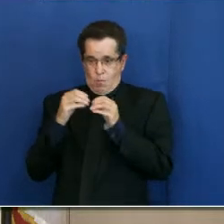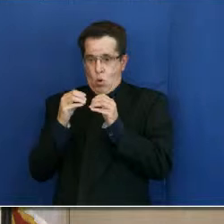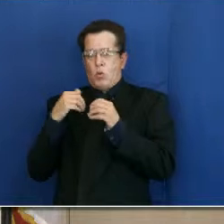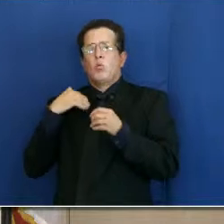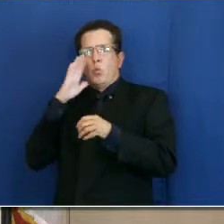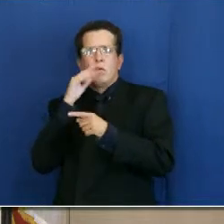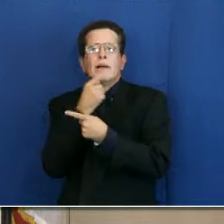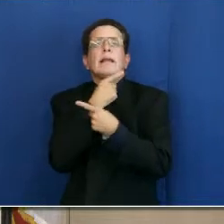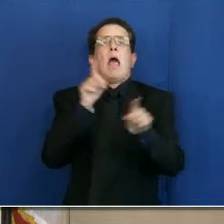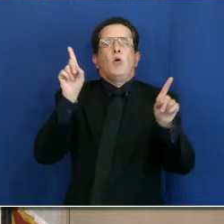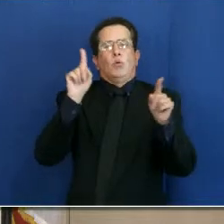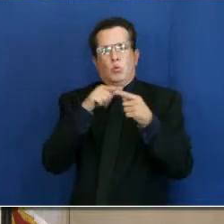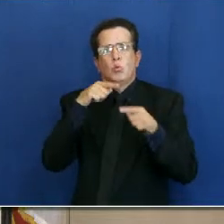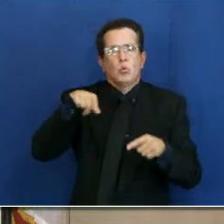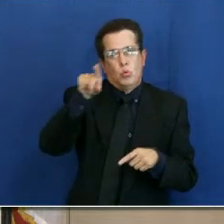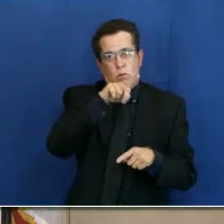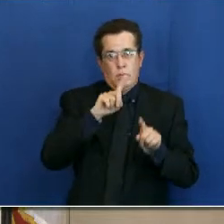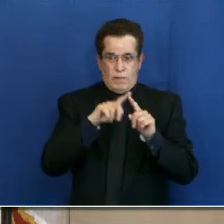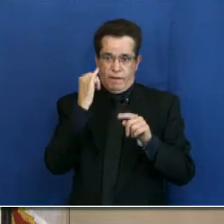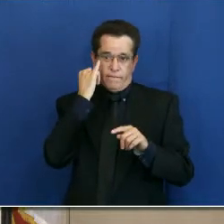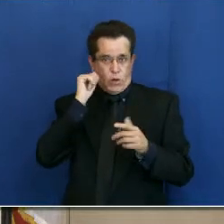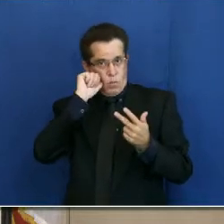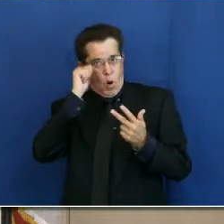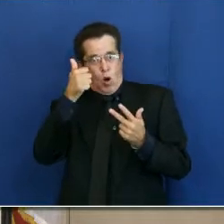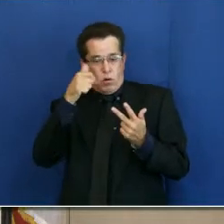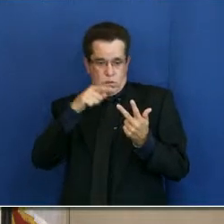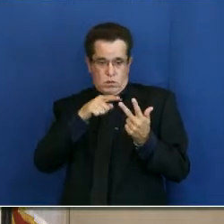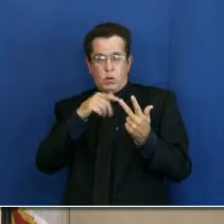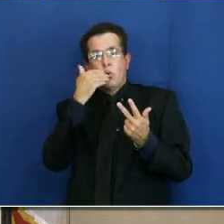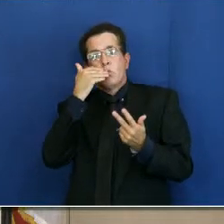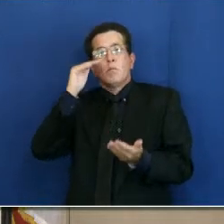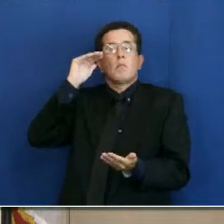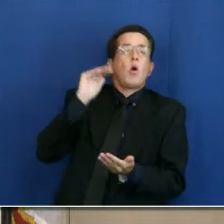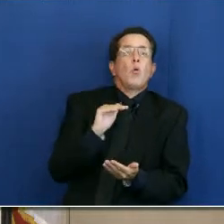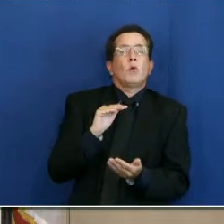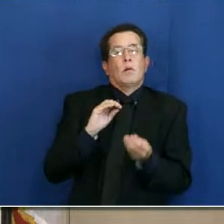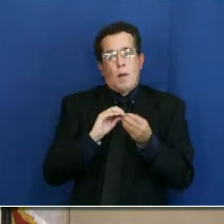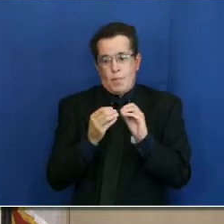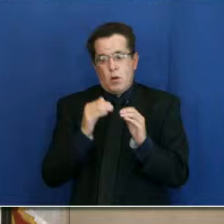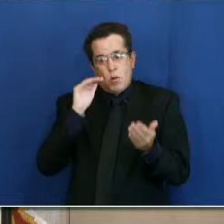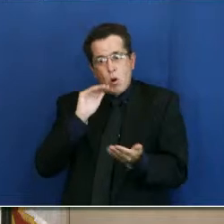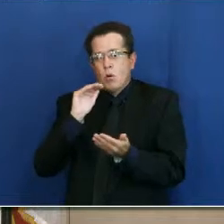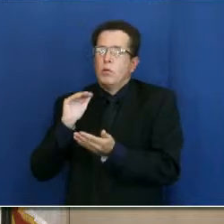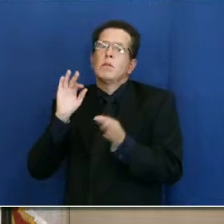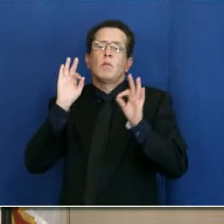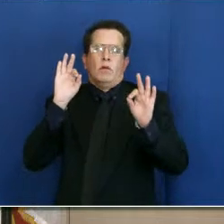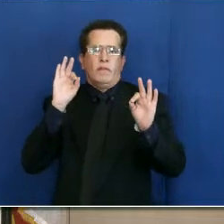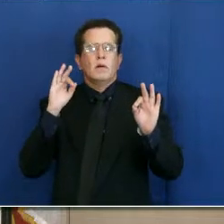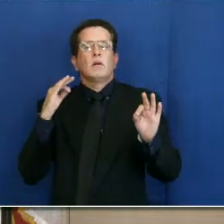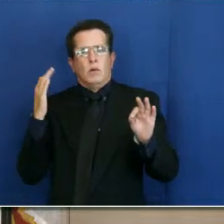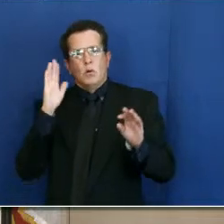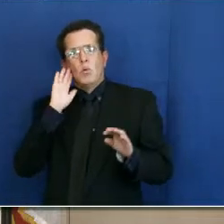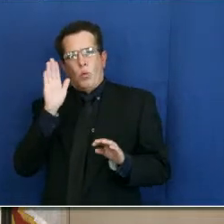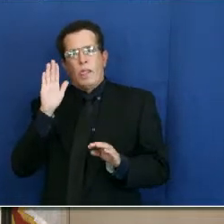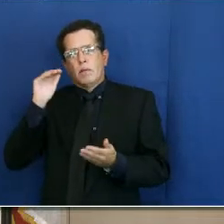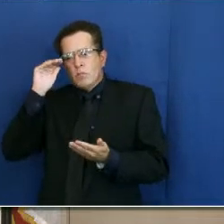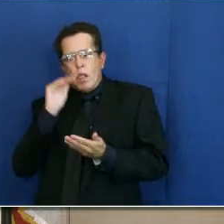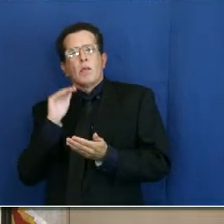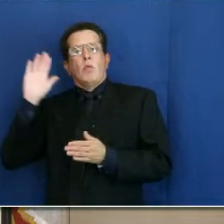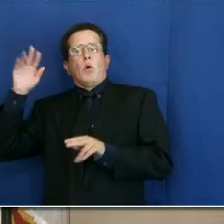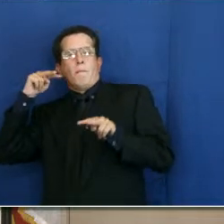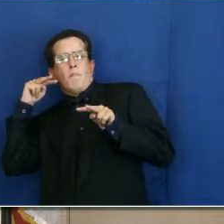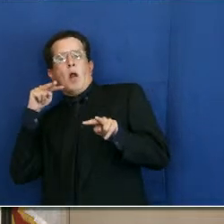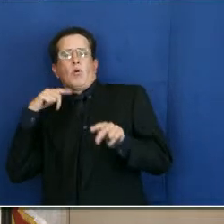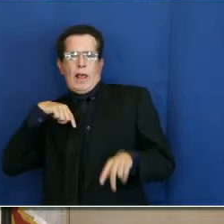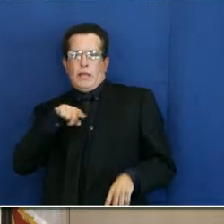that. But if we are successful tomorrow and having our numbers again below that threshold, it will remove us from the state monitoring list, but it will not change